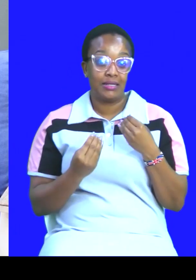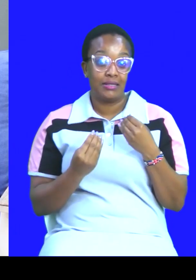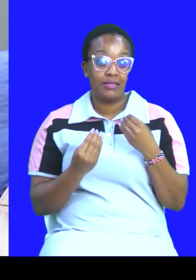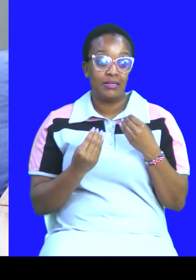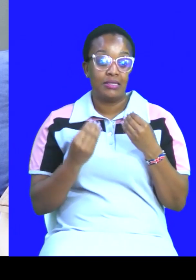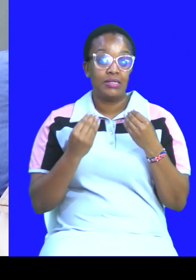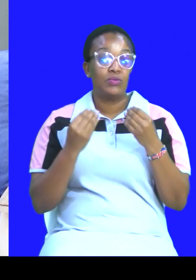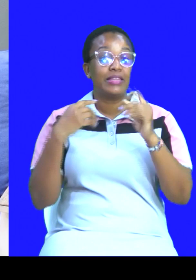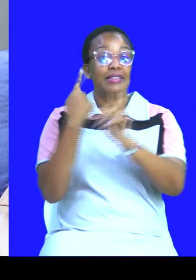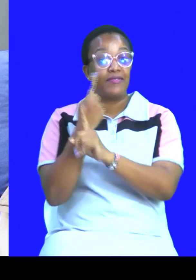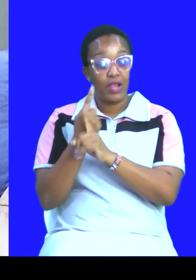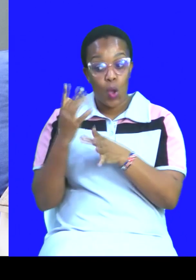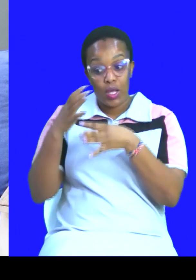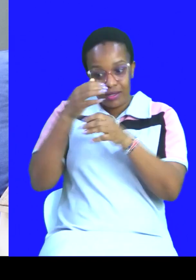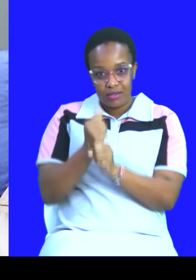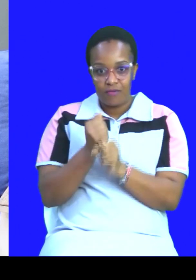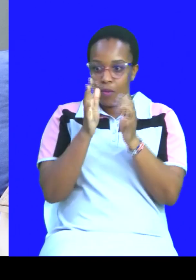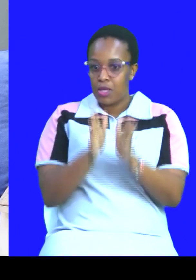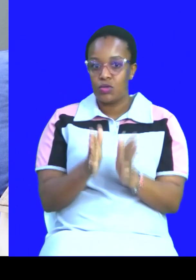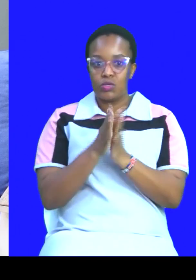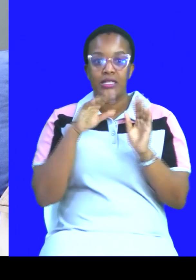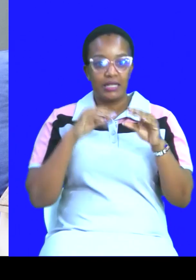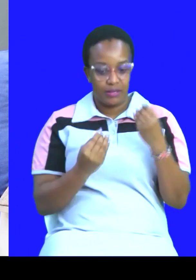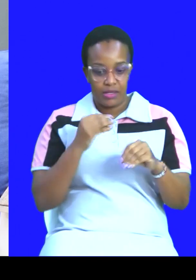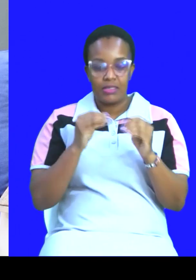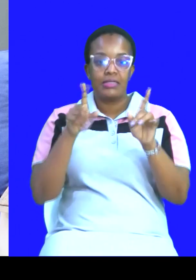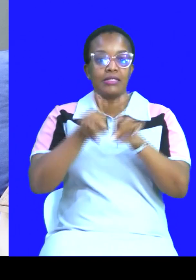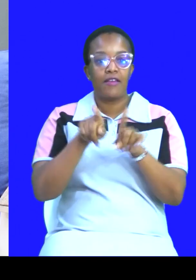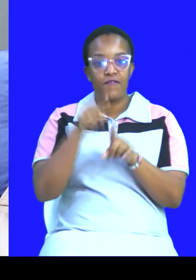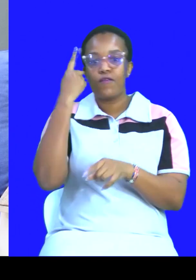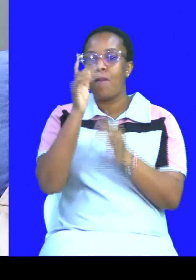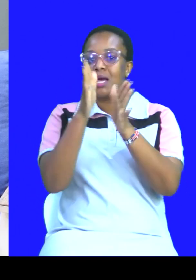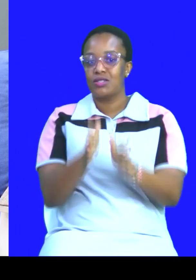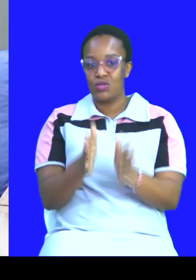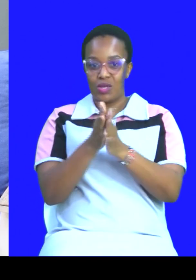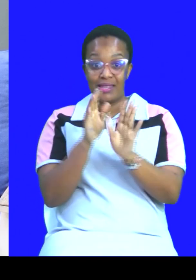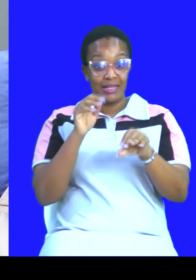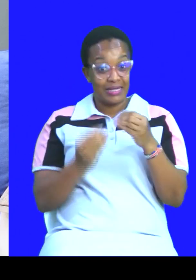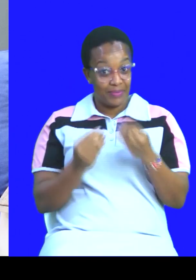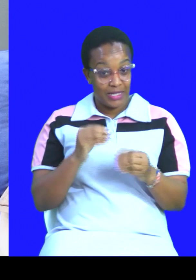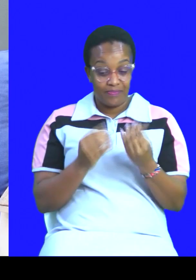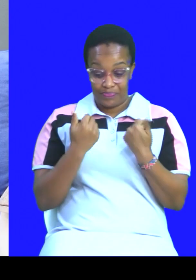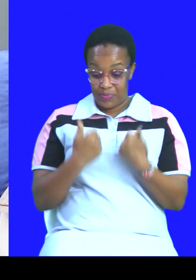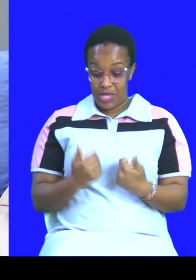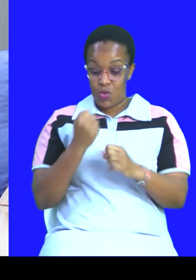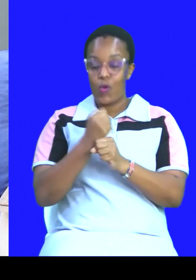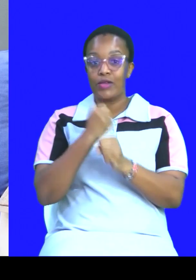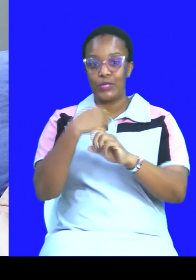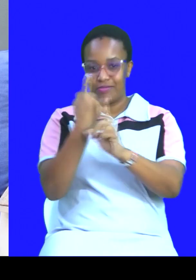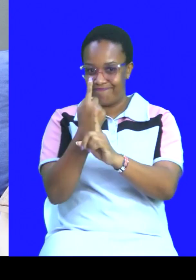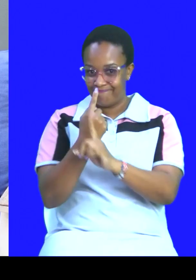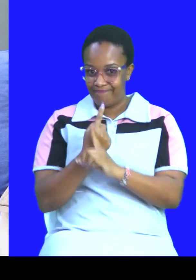different organizations of persons with disabilities and for persons with disabilities. I've worked with a number of